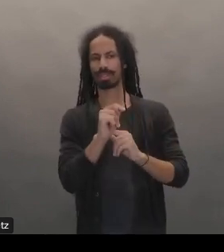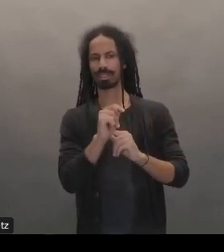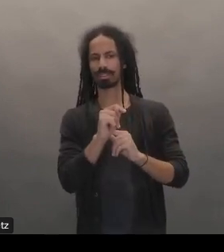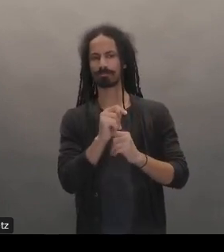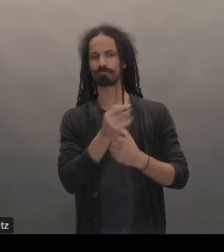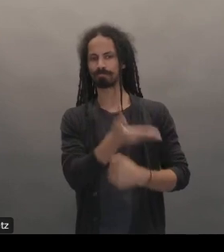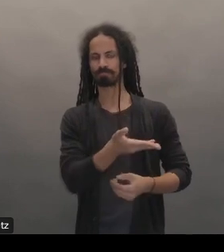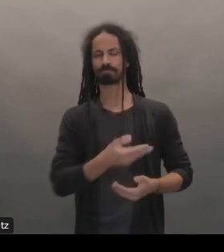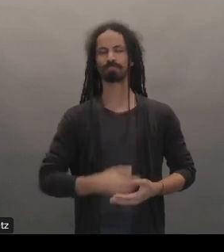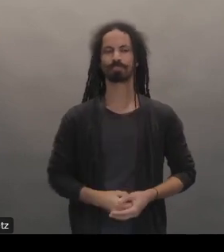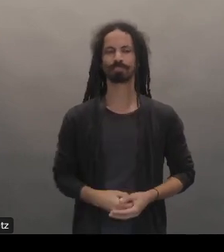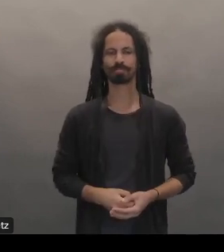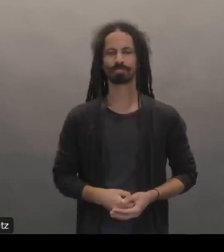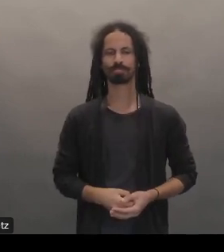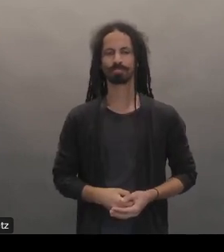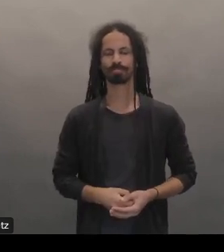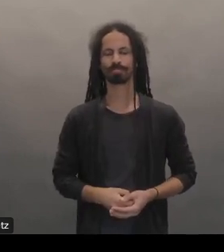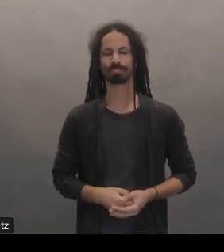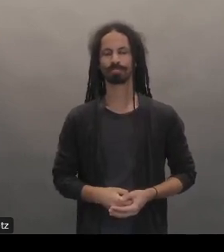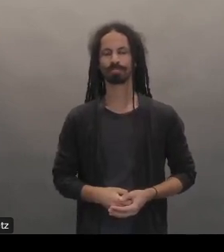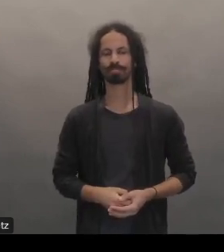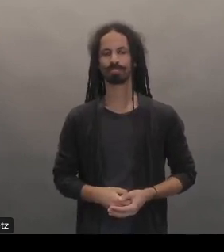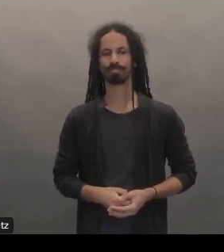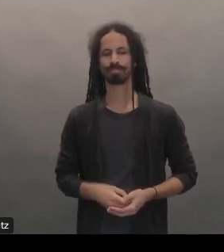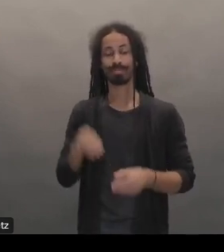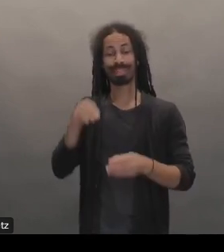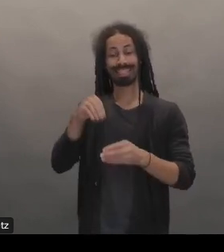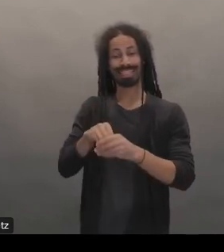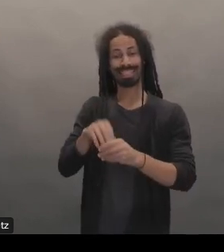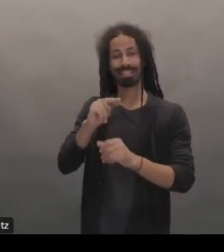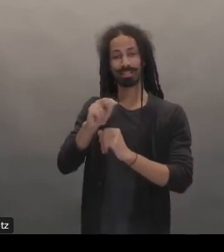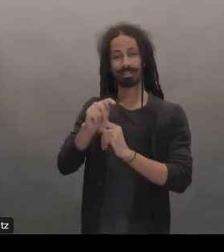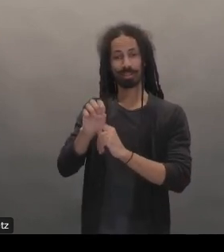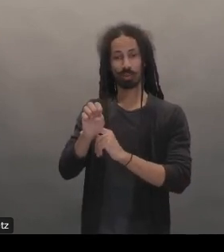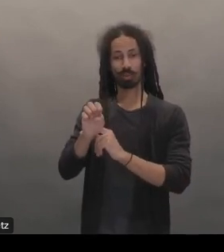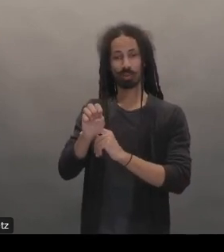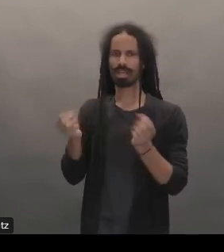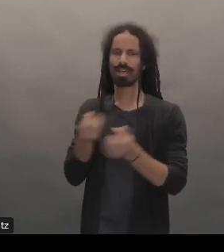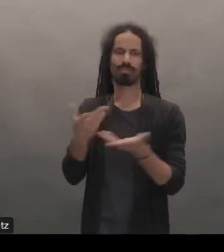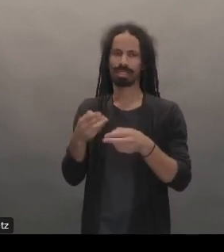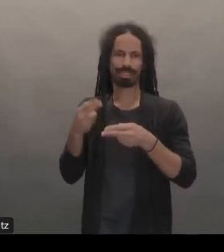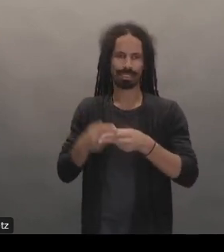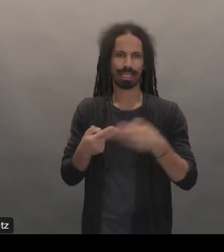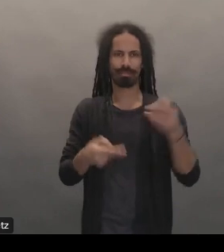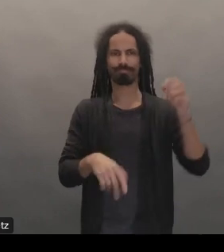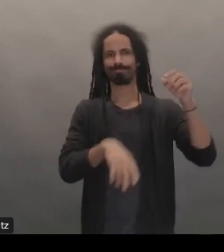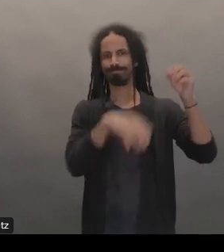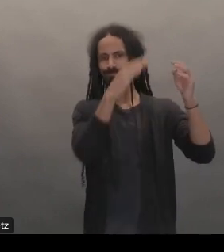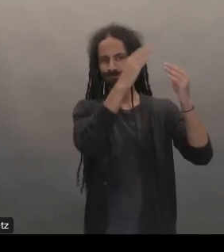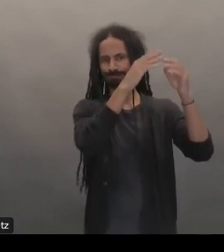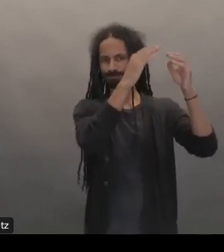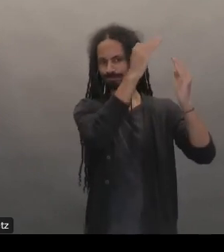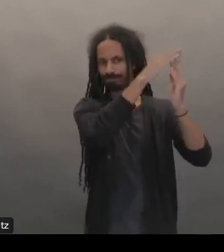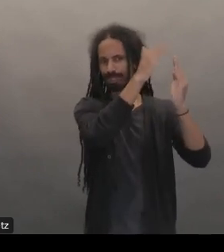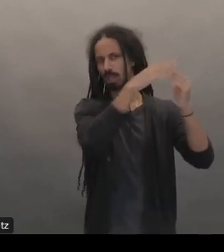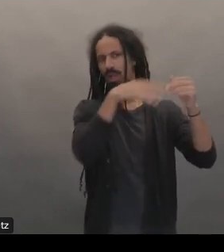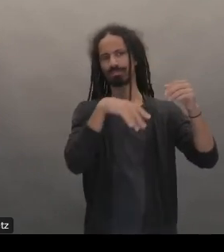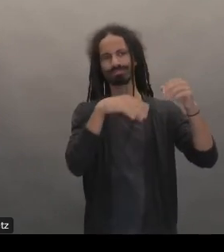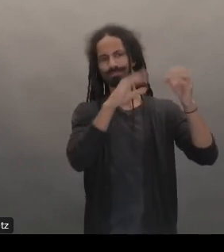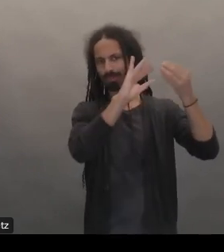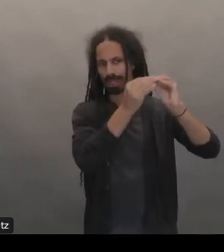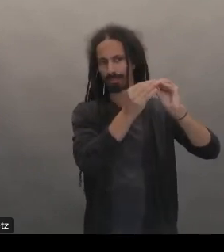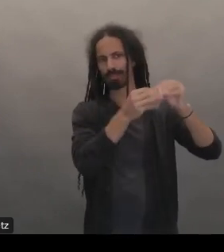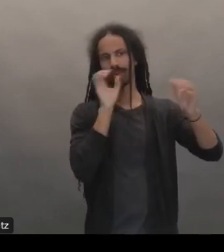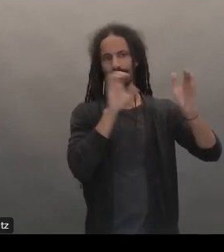In your note, right, everything's the same. Figure 1, descriptive title, Lava the sled dog, then the